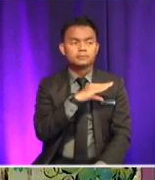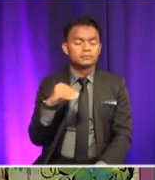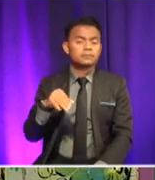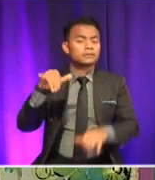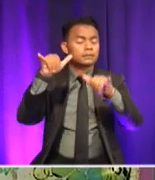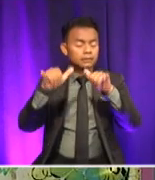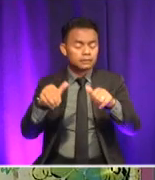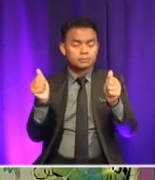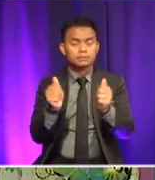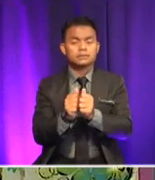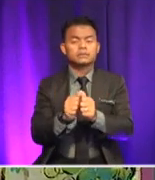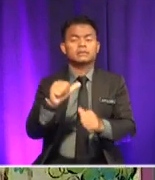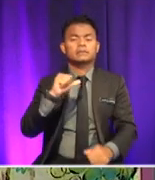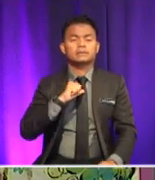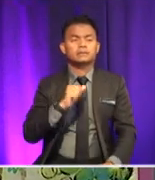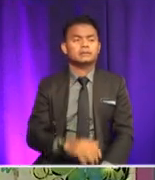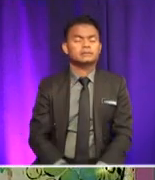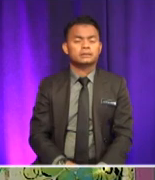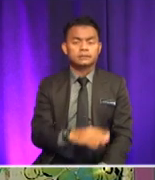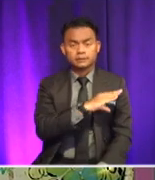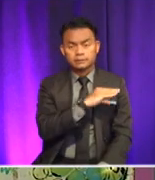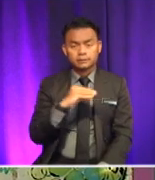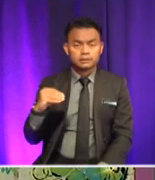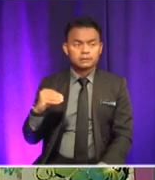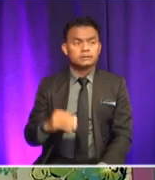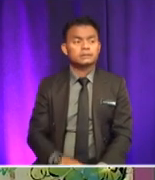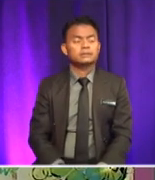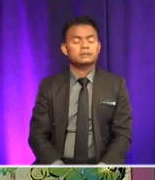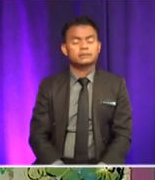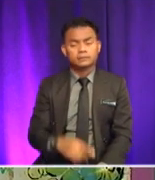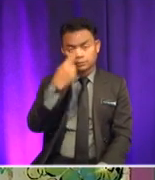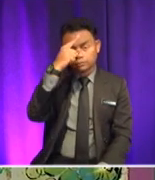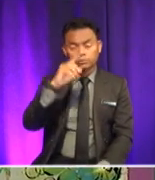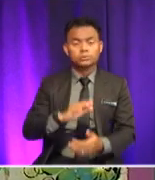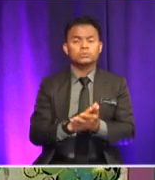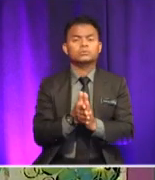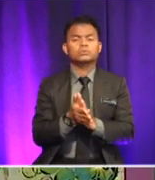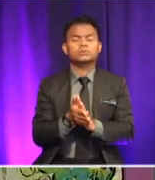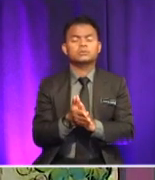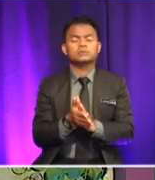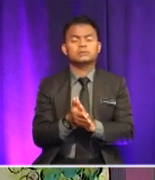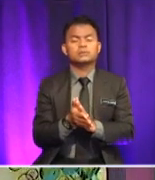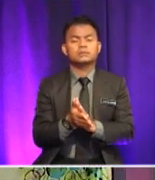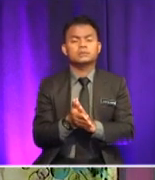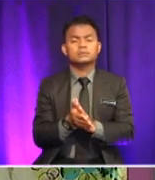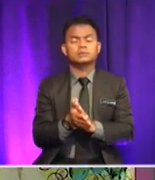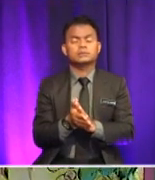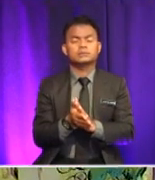and to, in a way, be together with all the other birds to create a new kind of